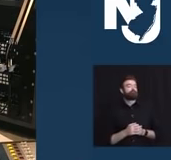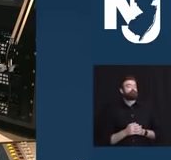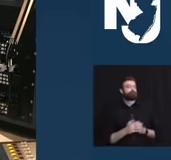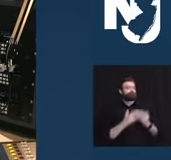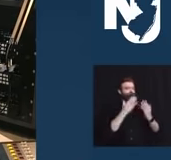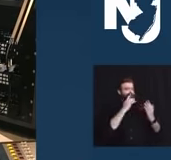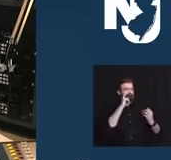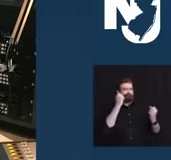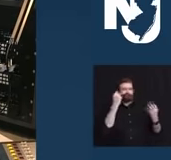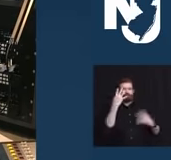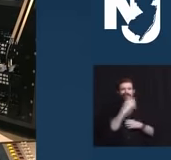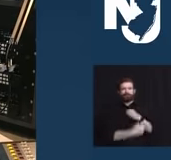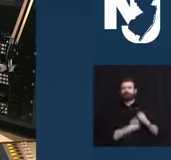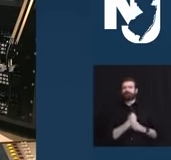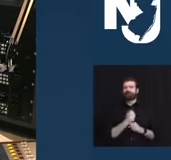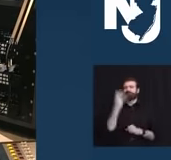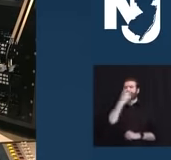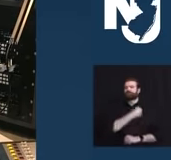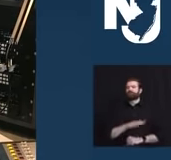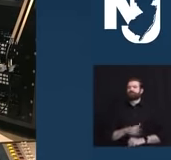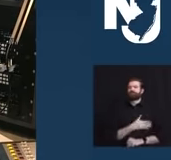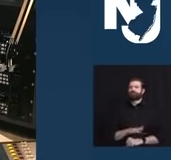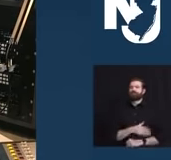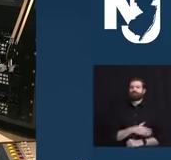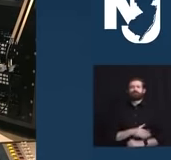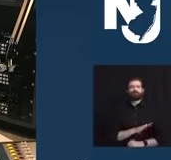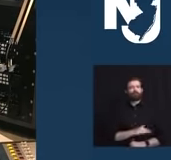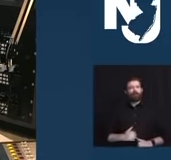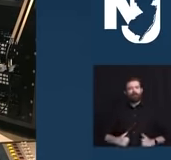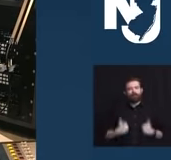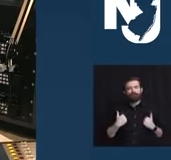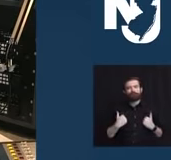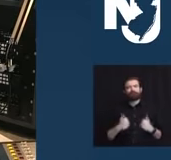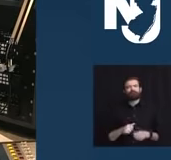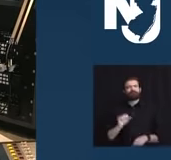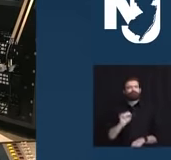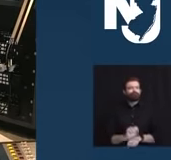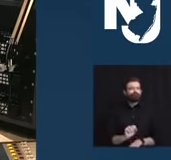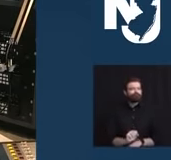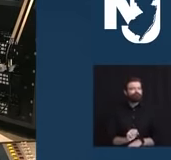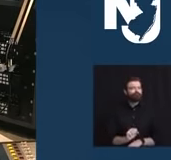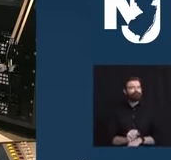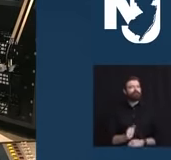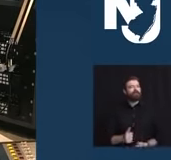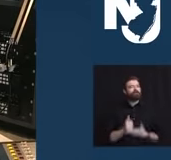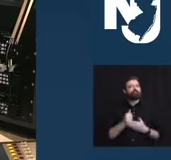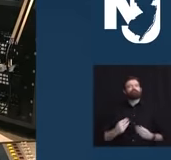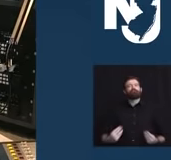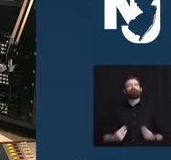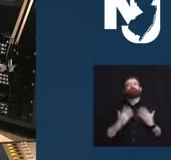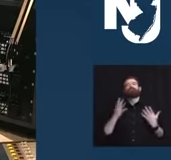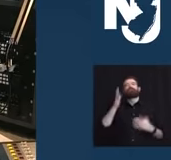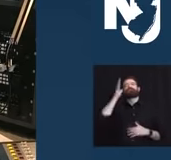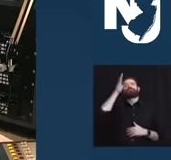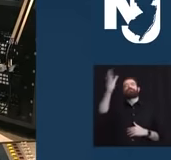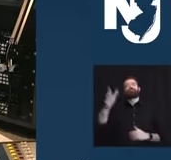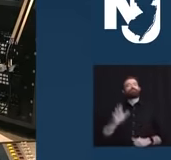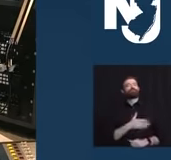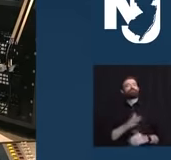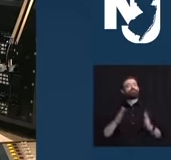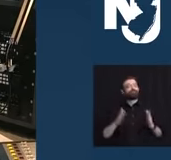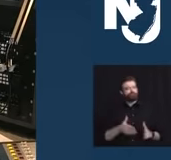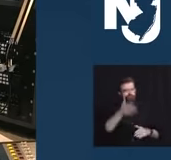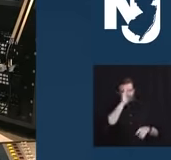beautiful music. May his life and career inspire tomorrow's musicians, and may God bless and watch over him and Peggy.